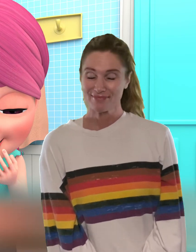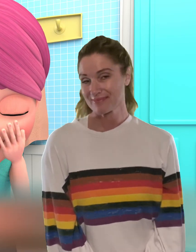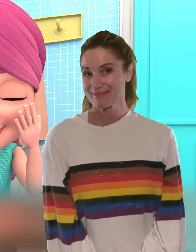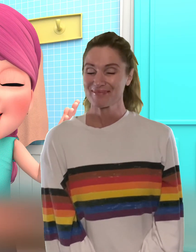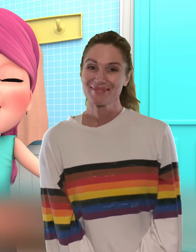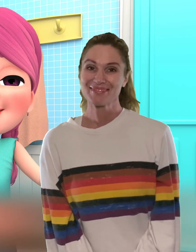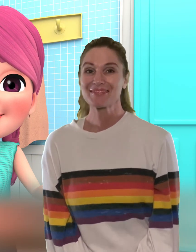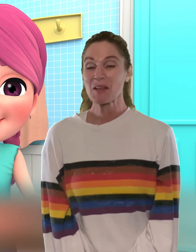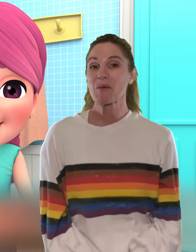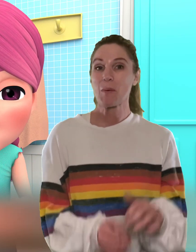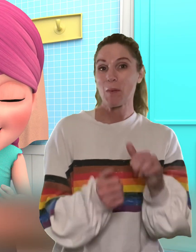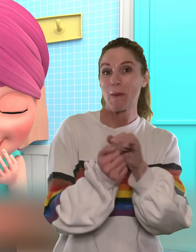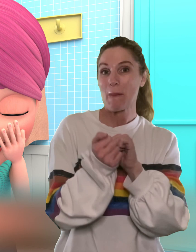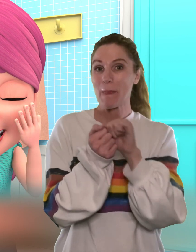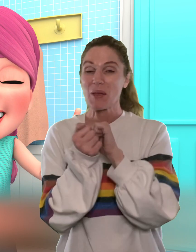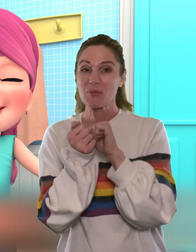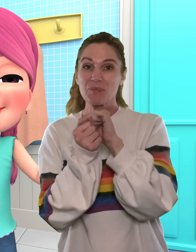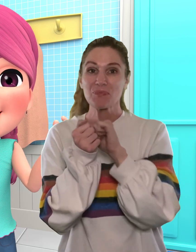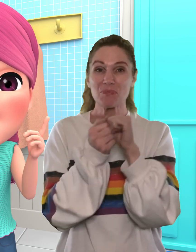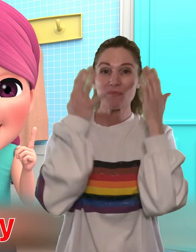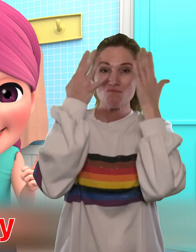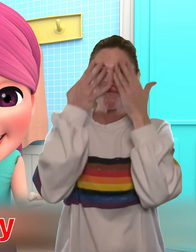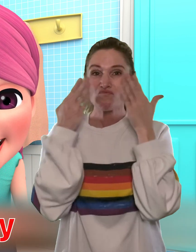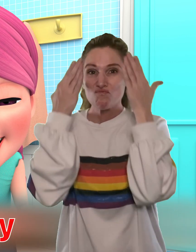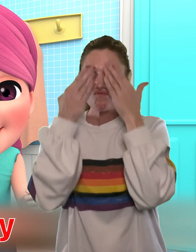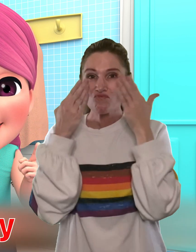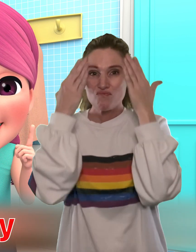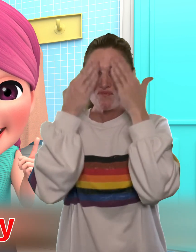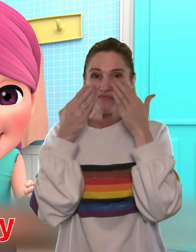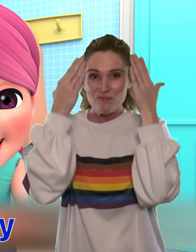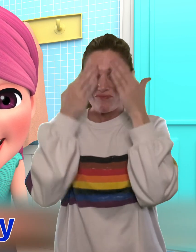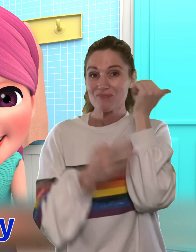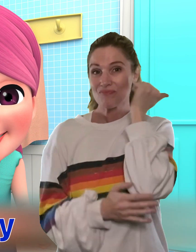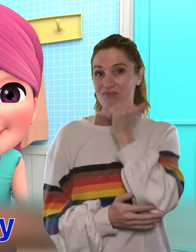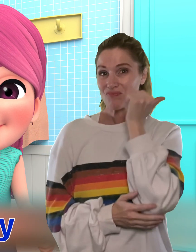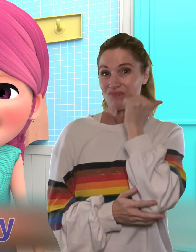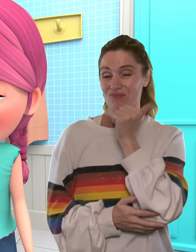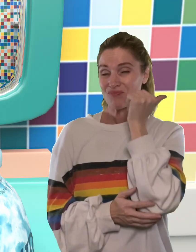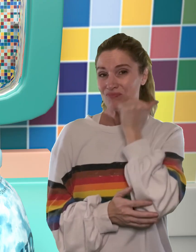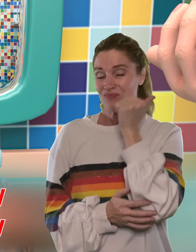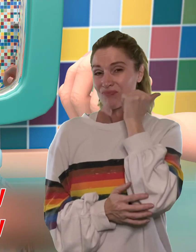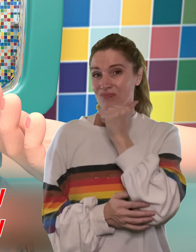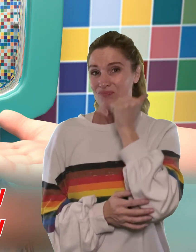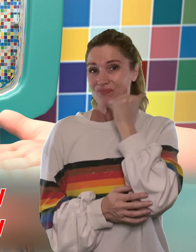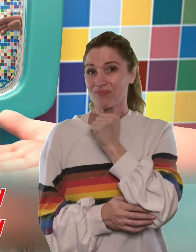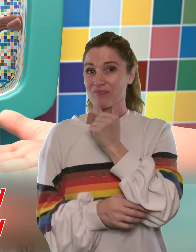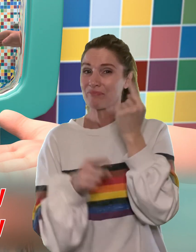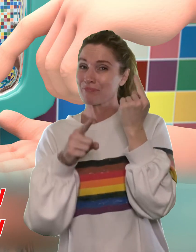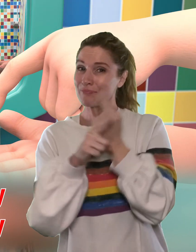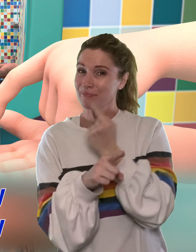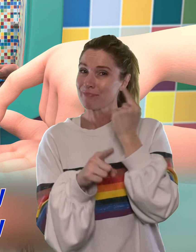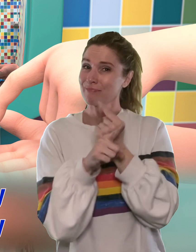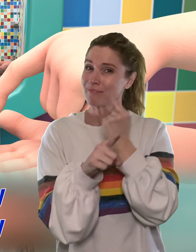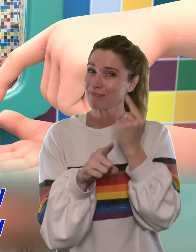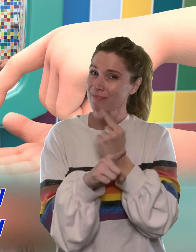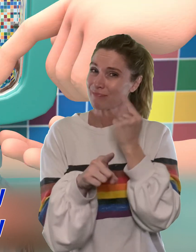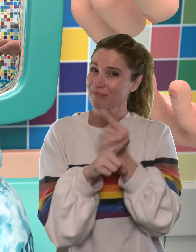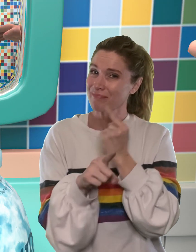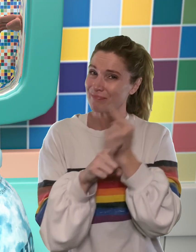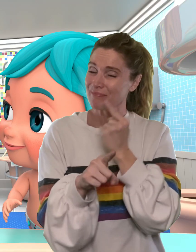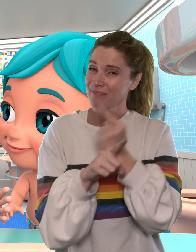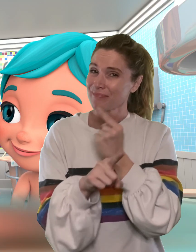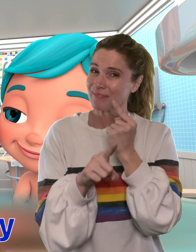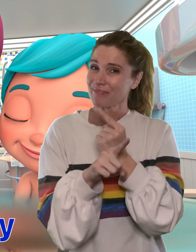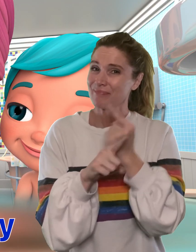Wash, wash, wash your face Wash it every day Properly, properly, properly,